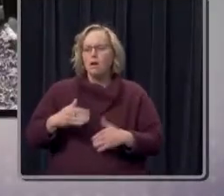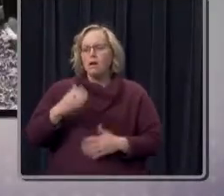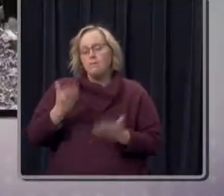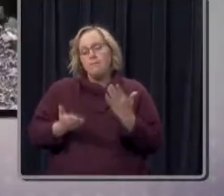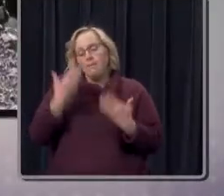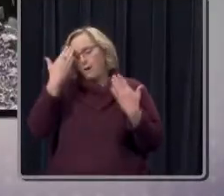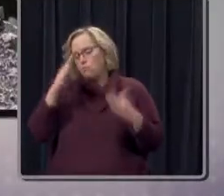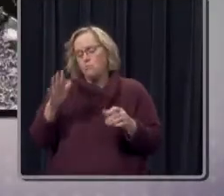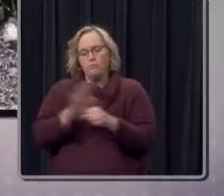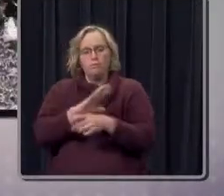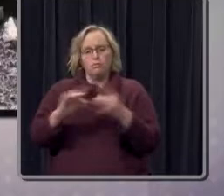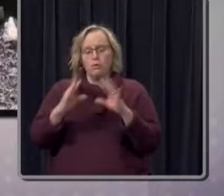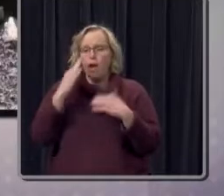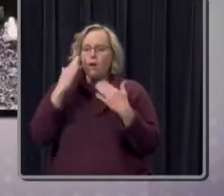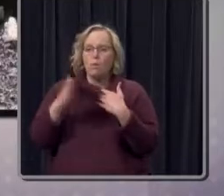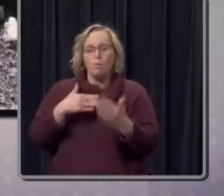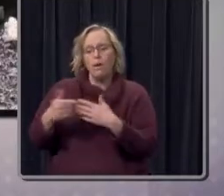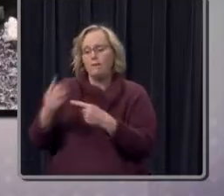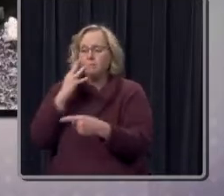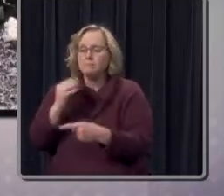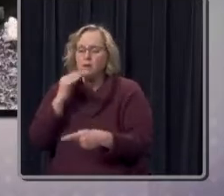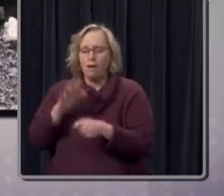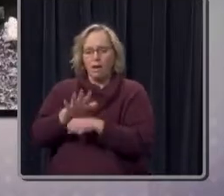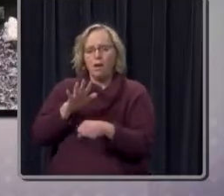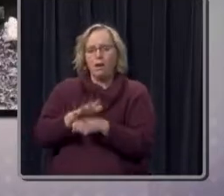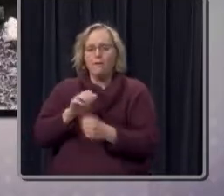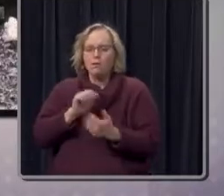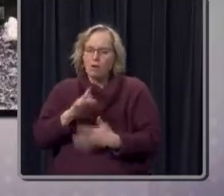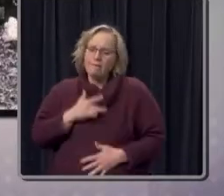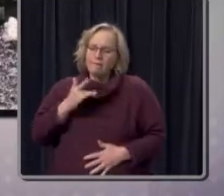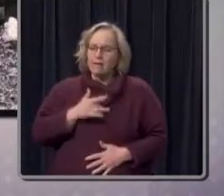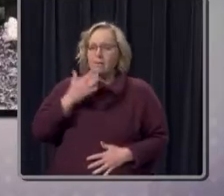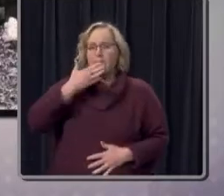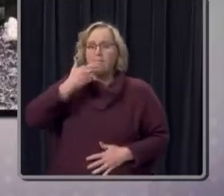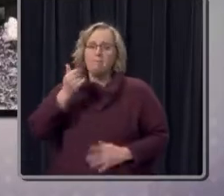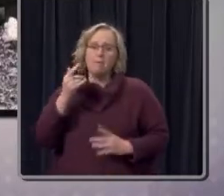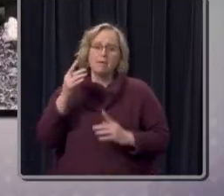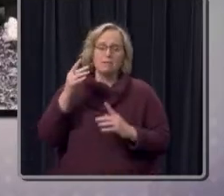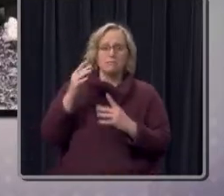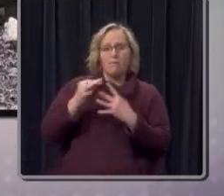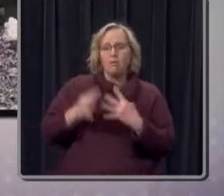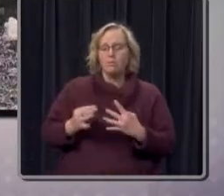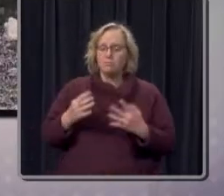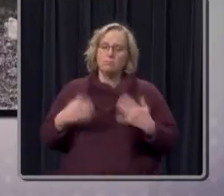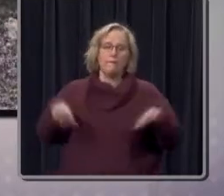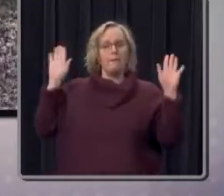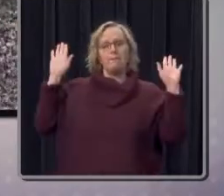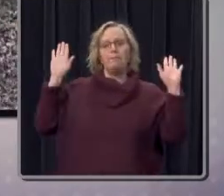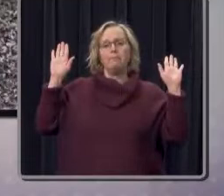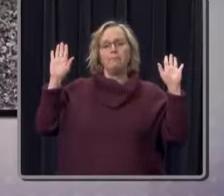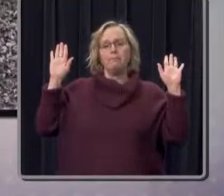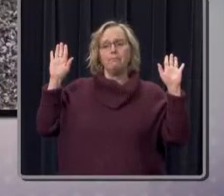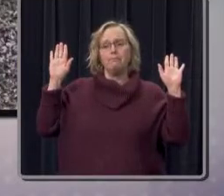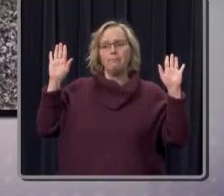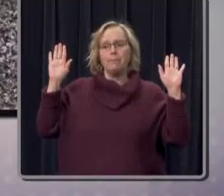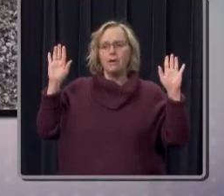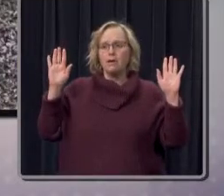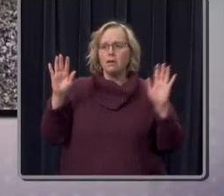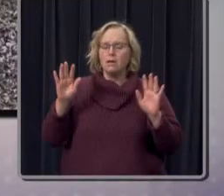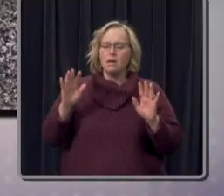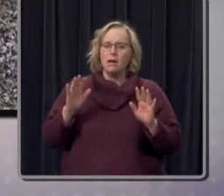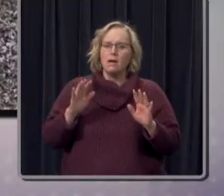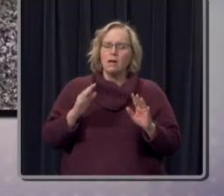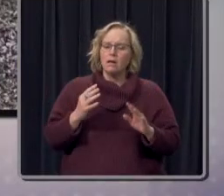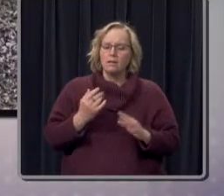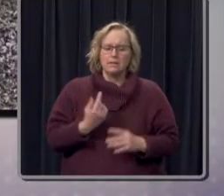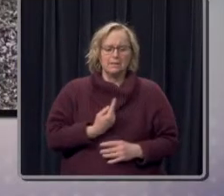but I know that whatever he was going through was enough to make him feel like his best option was just giving up. Such a selfless person who was